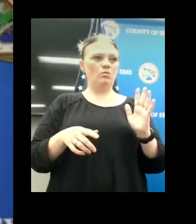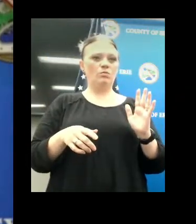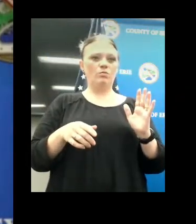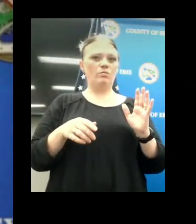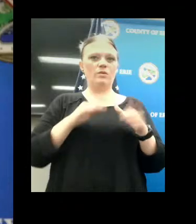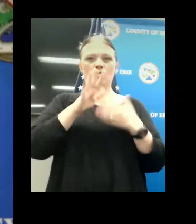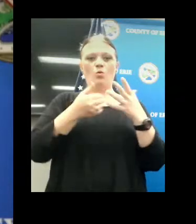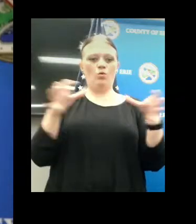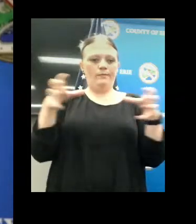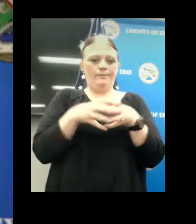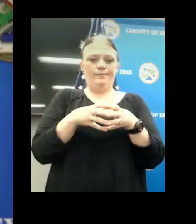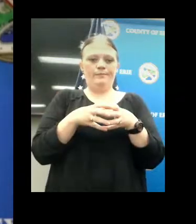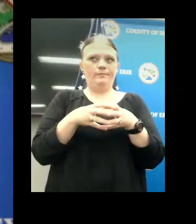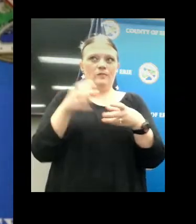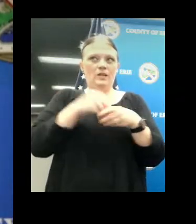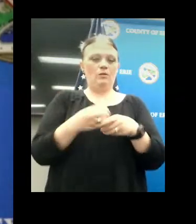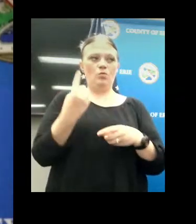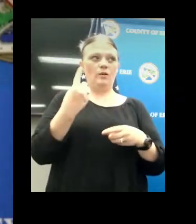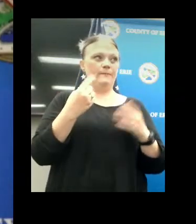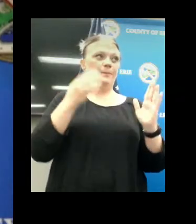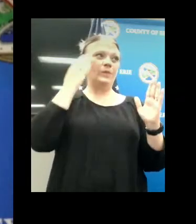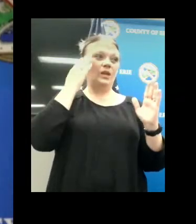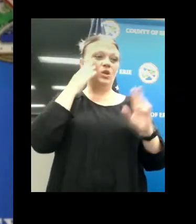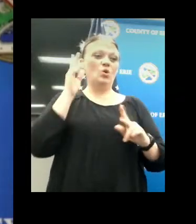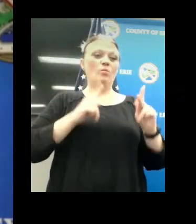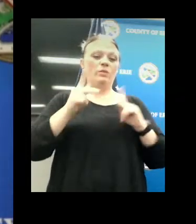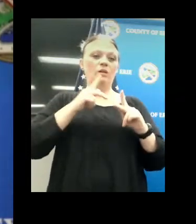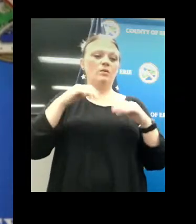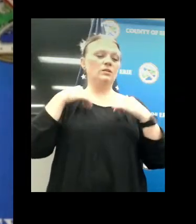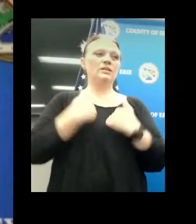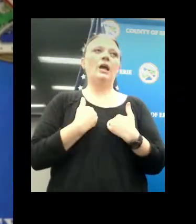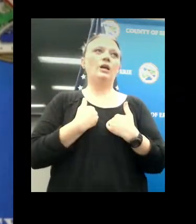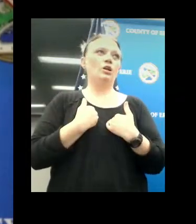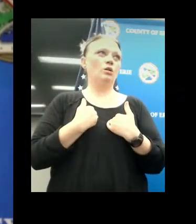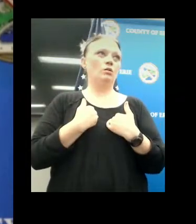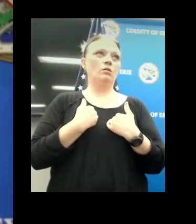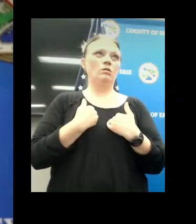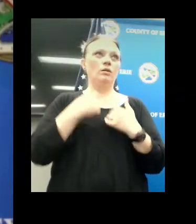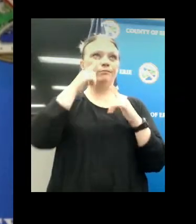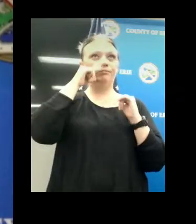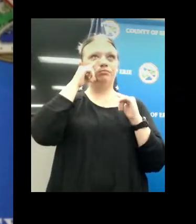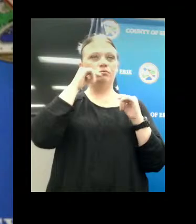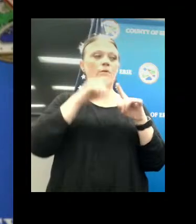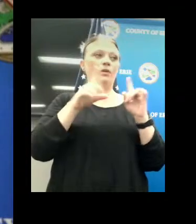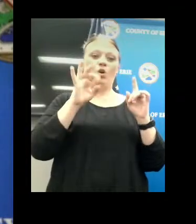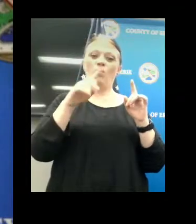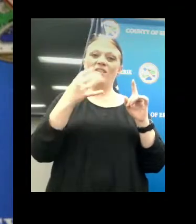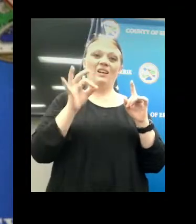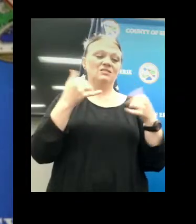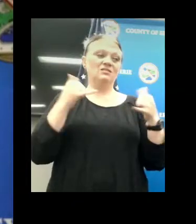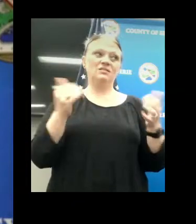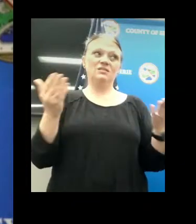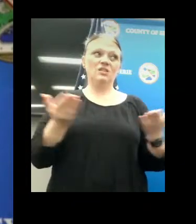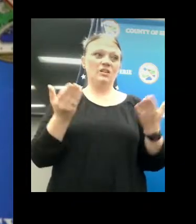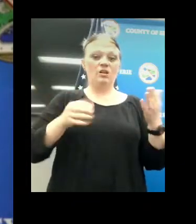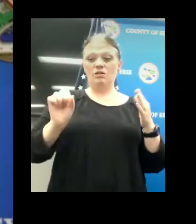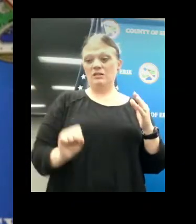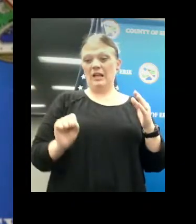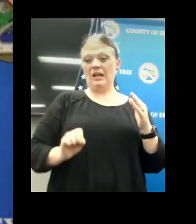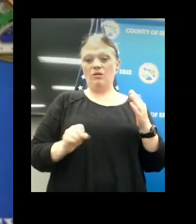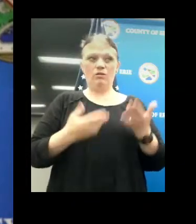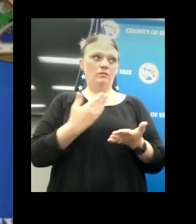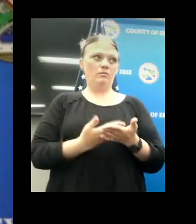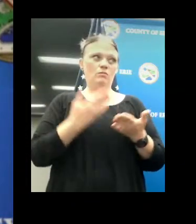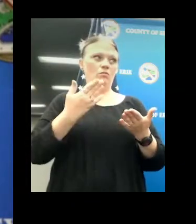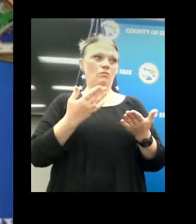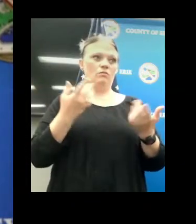a package. And I know it's people are tired of it, but COVID-19 is still here. And in the South shows